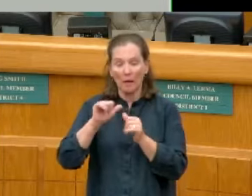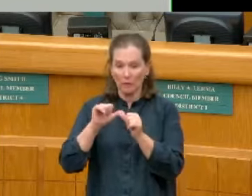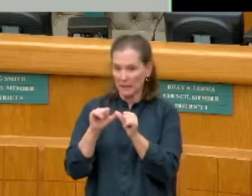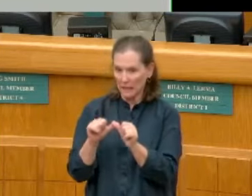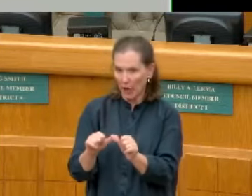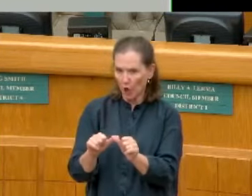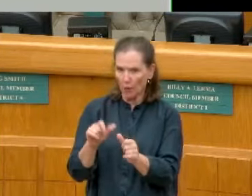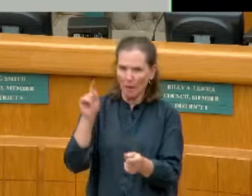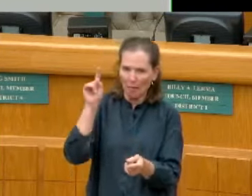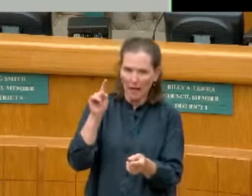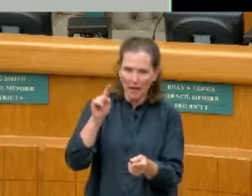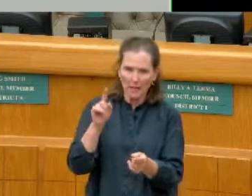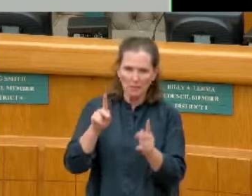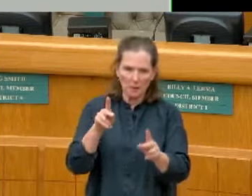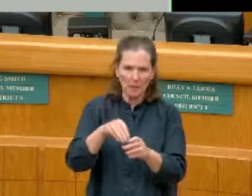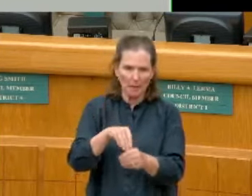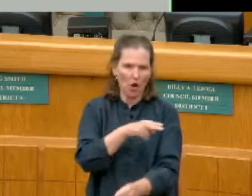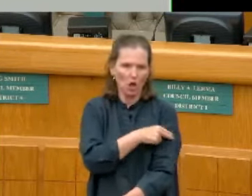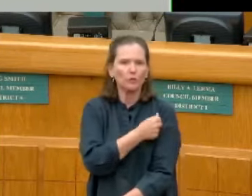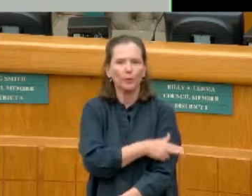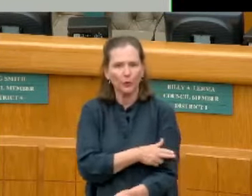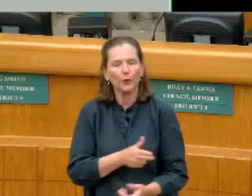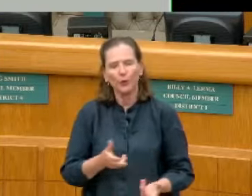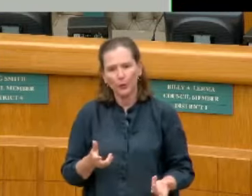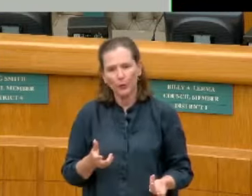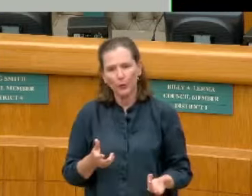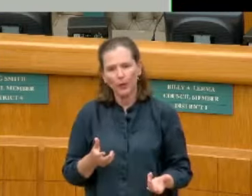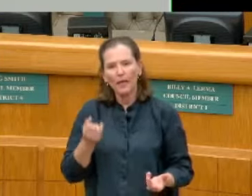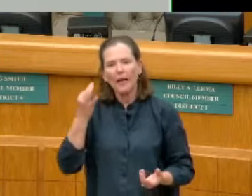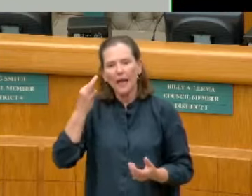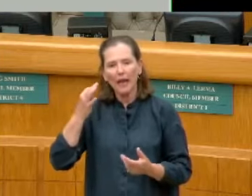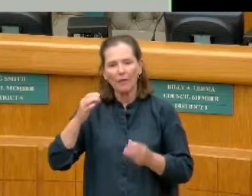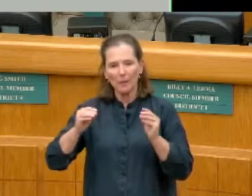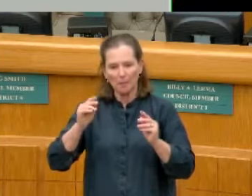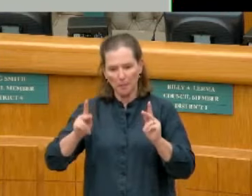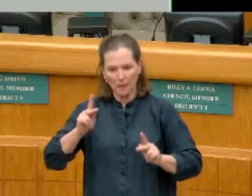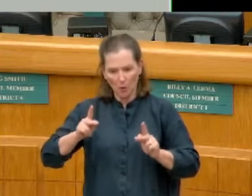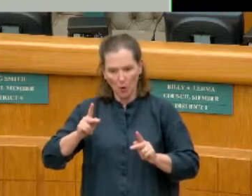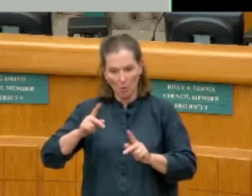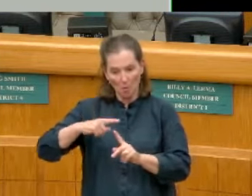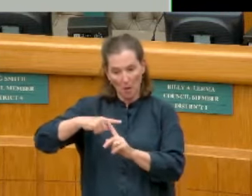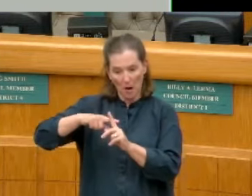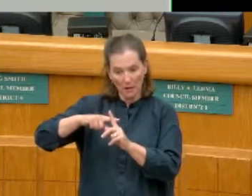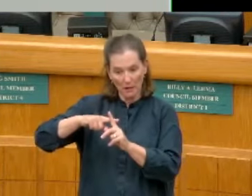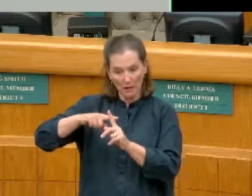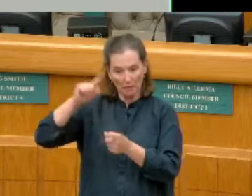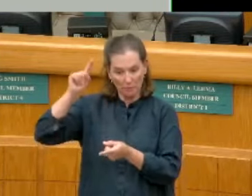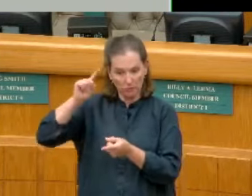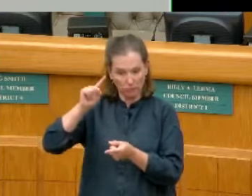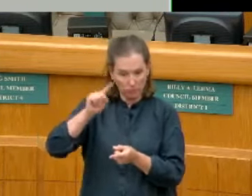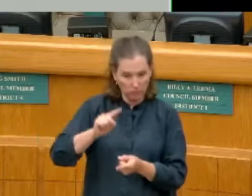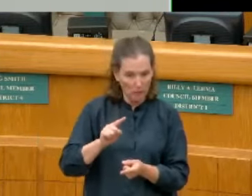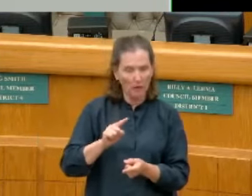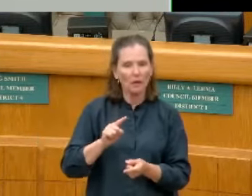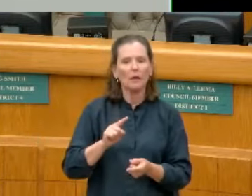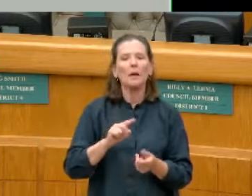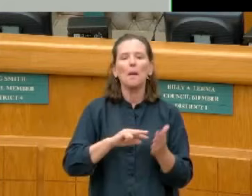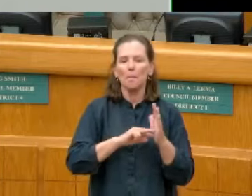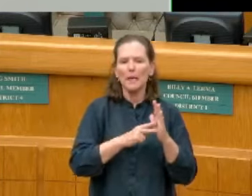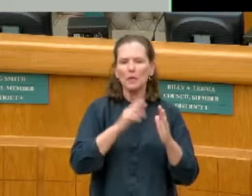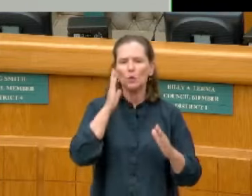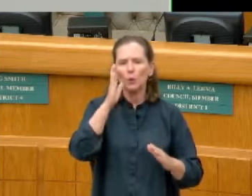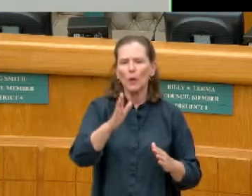Hospitalizations follow positive cases. The positive number of cases is going down. So hopefully the number of people in the hospital continues